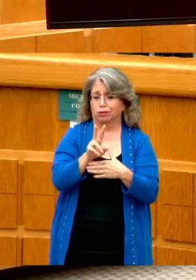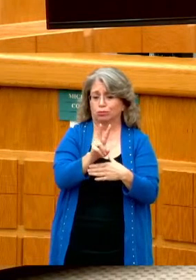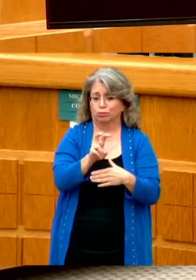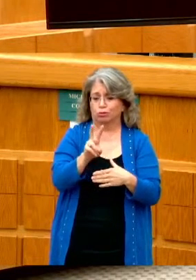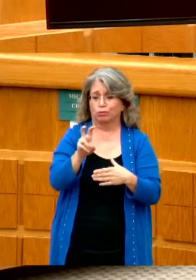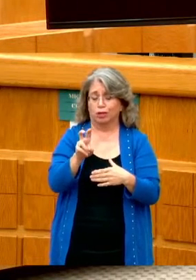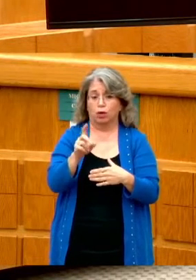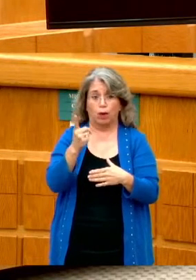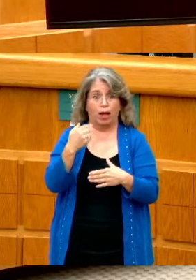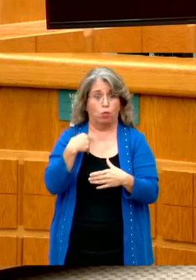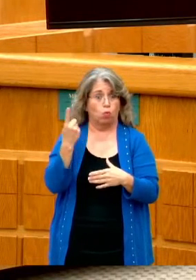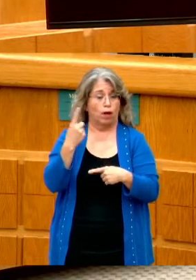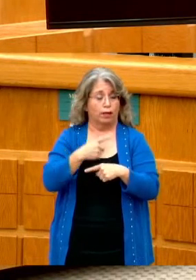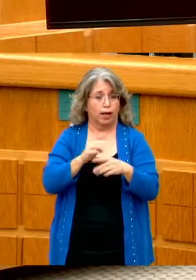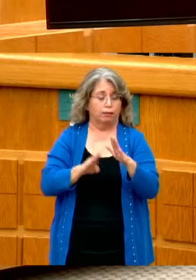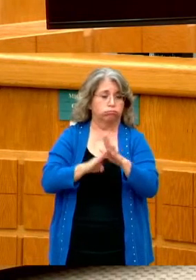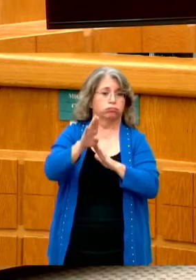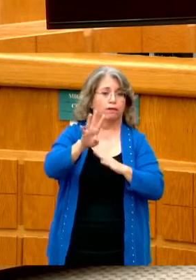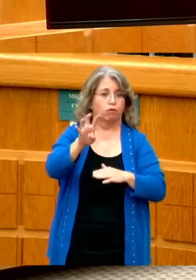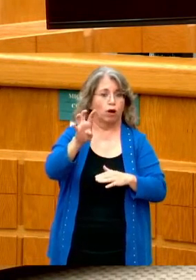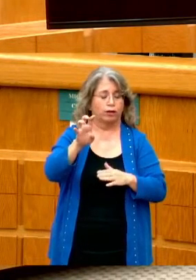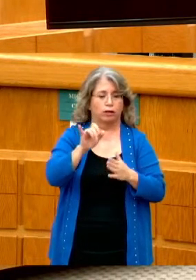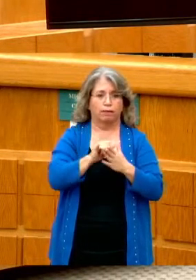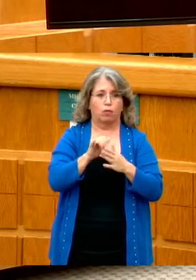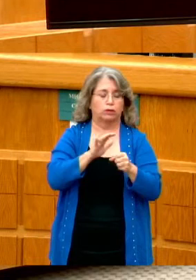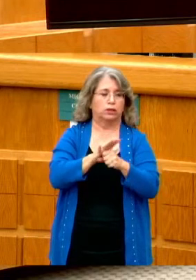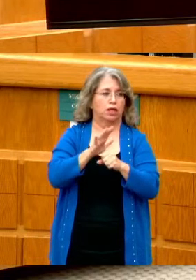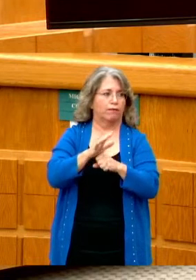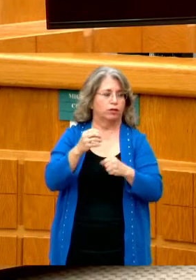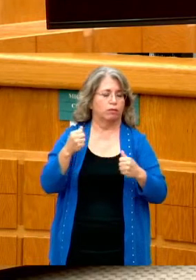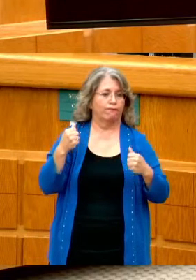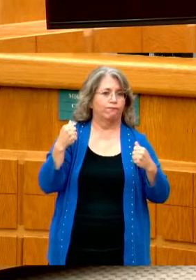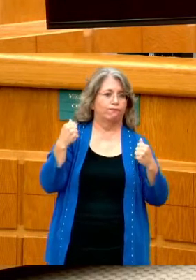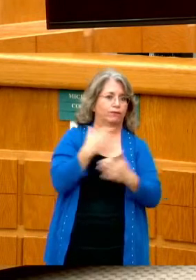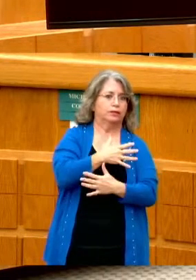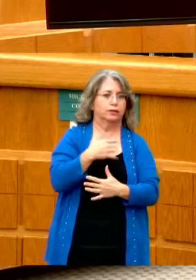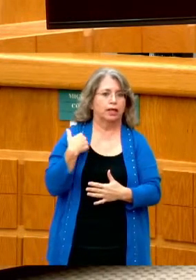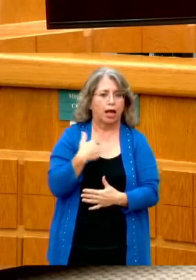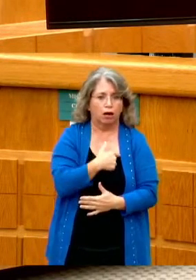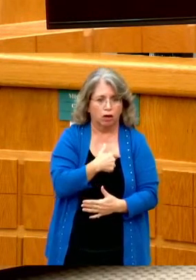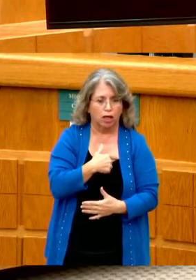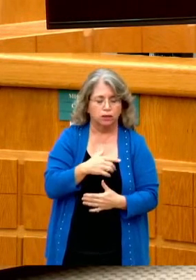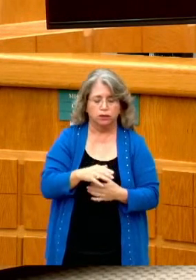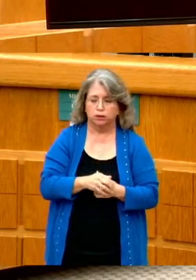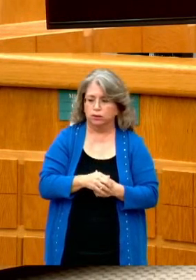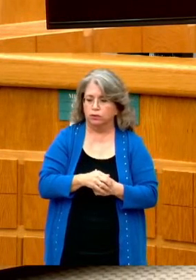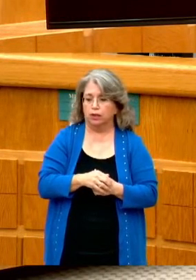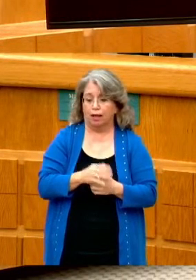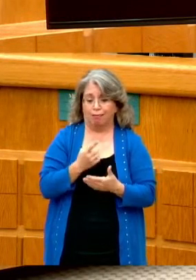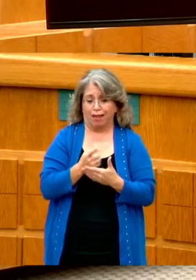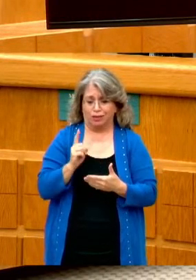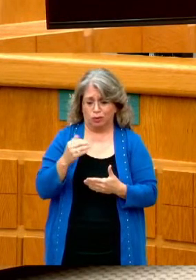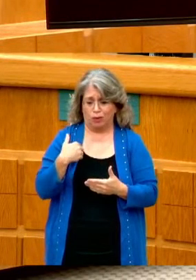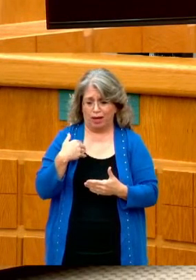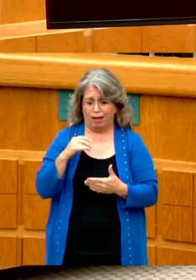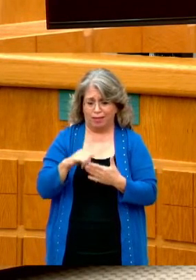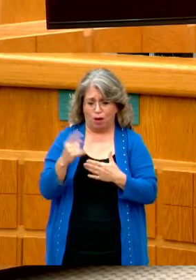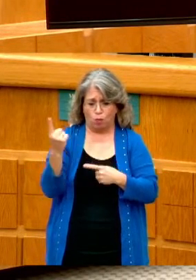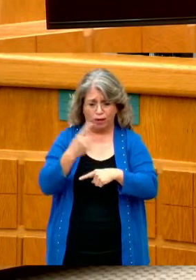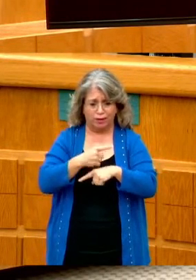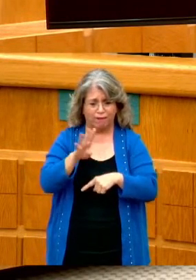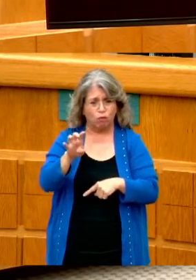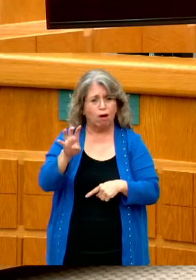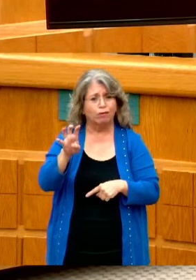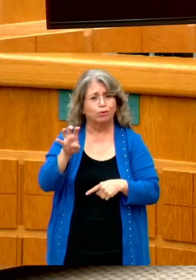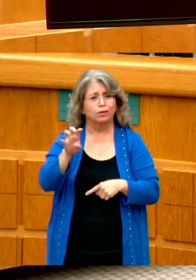of 400 that was enough to put the fear of God in us. And last week when we had that 400 a day, I have to